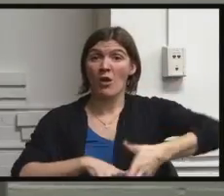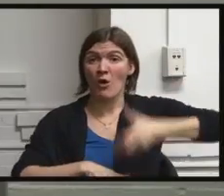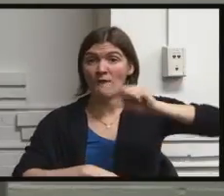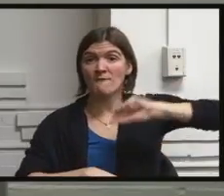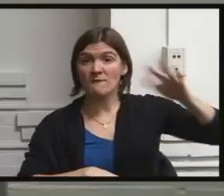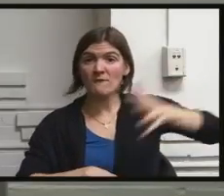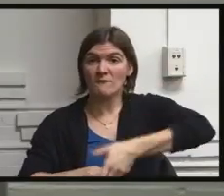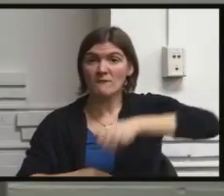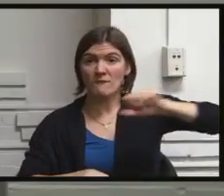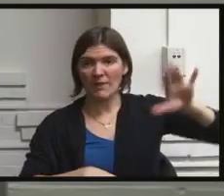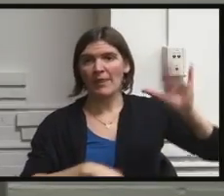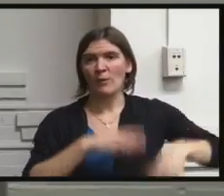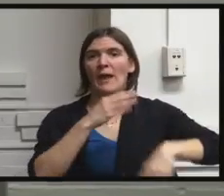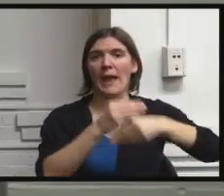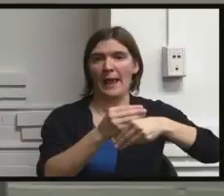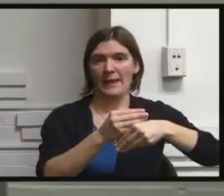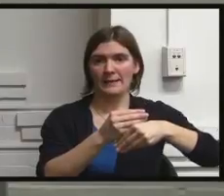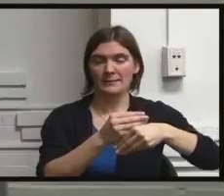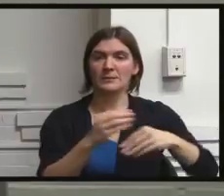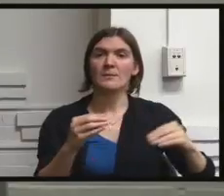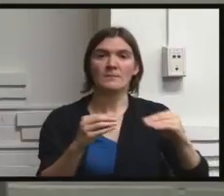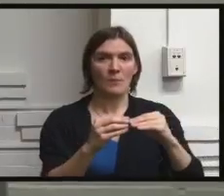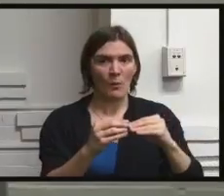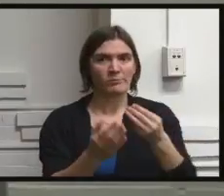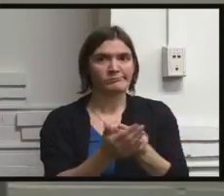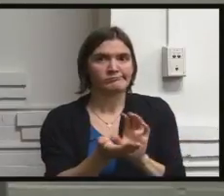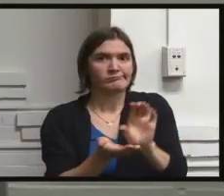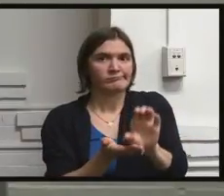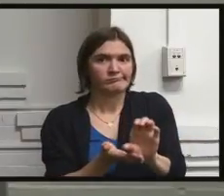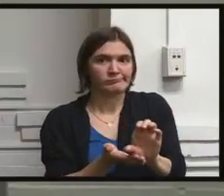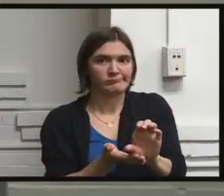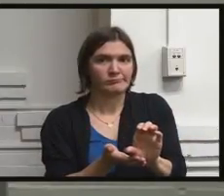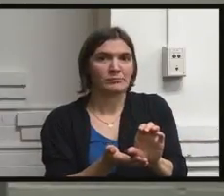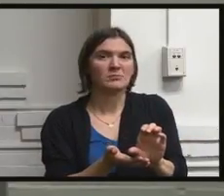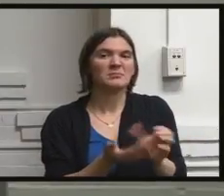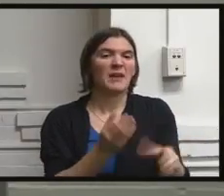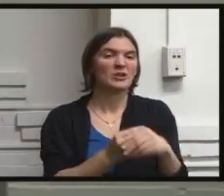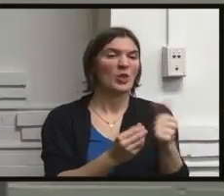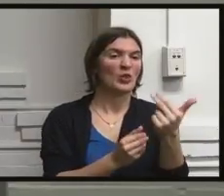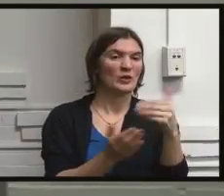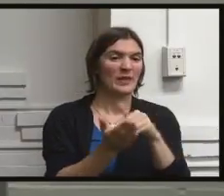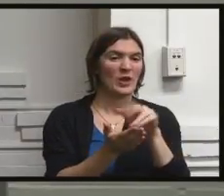stone, which puts additional funds on to about